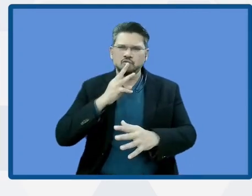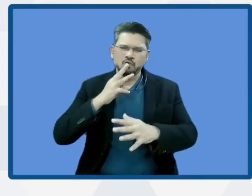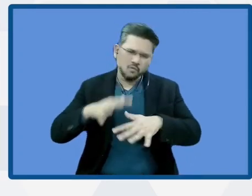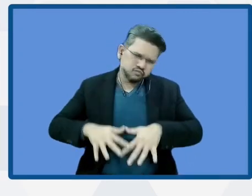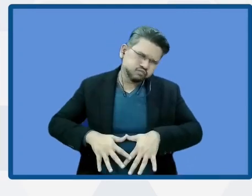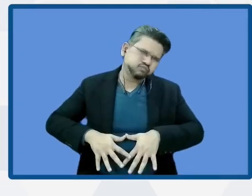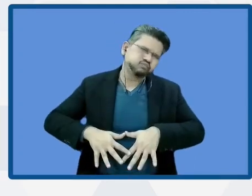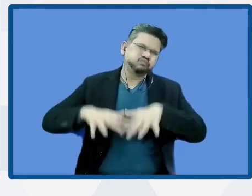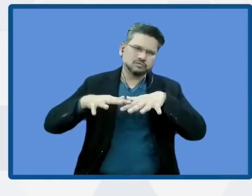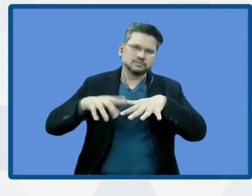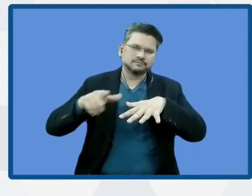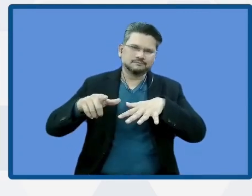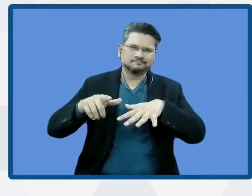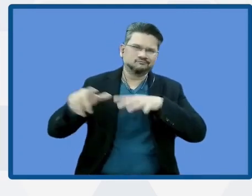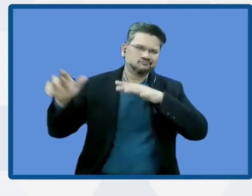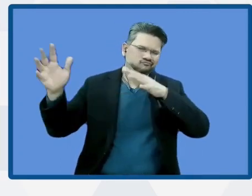This